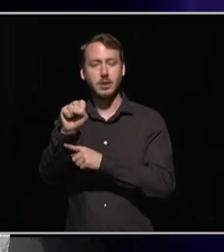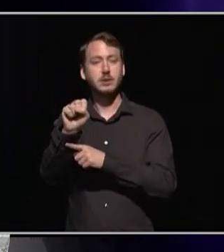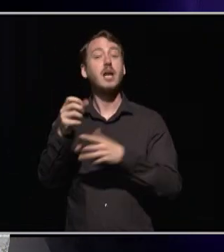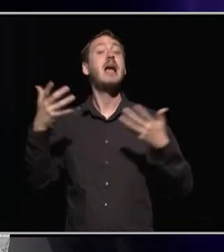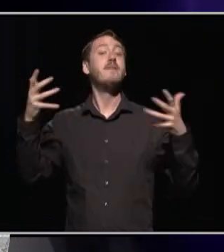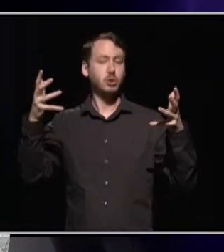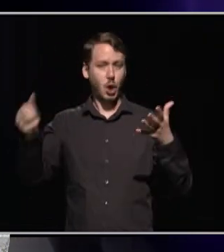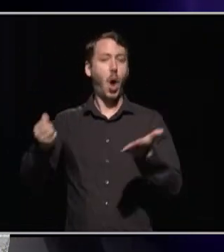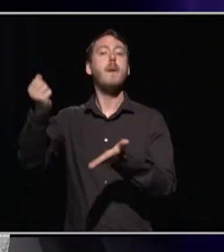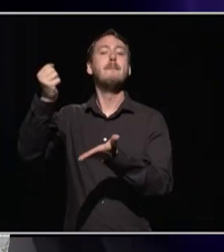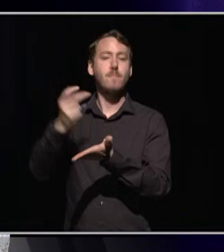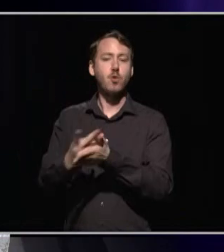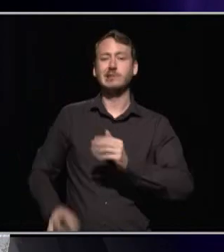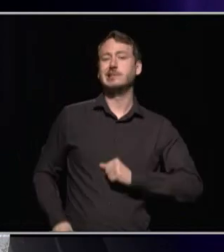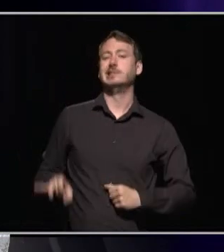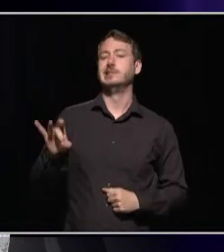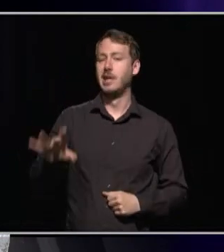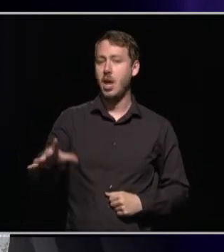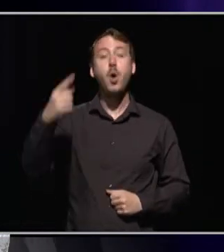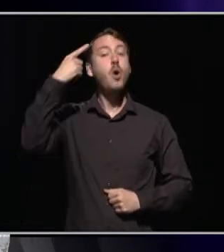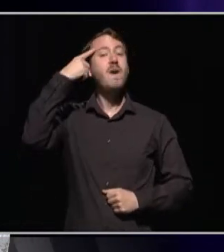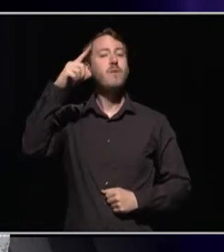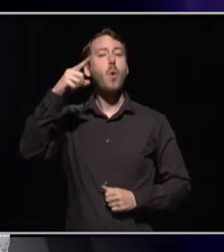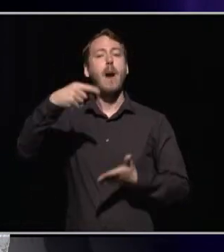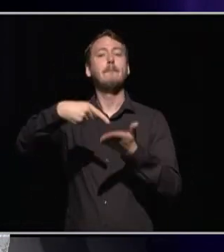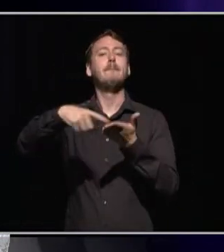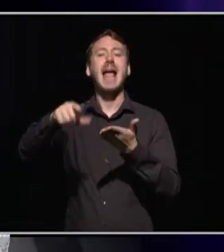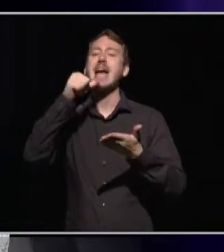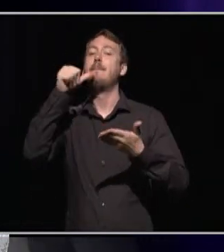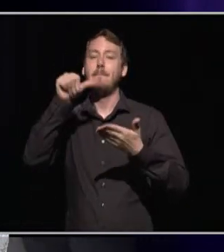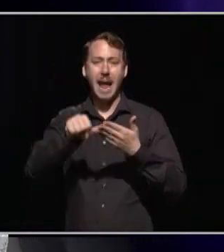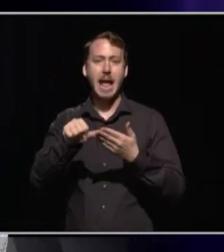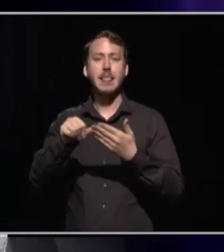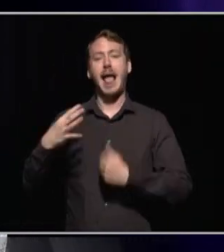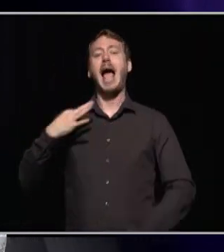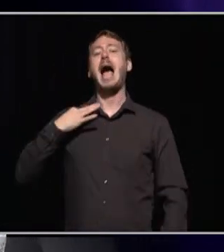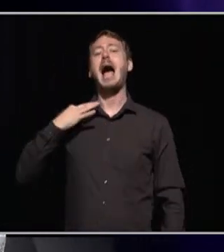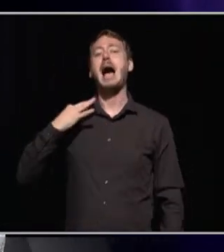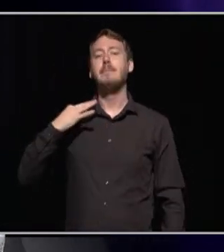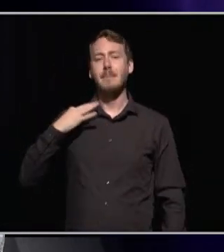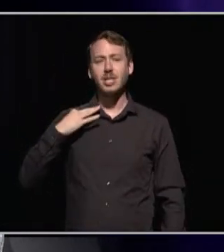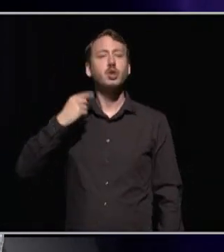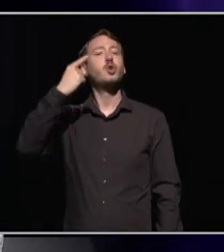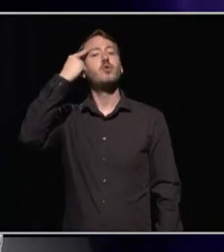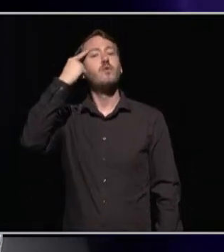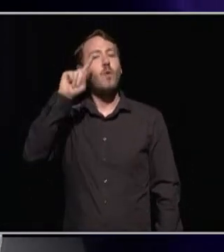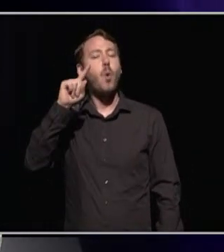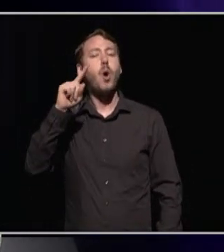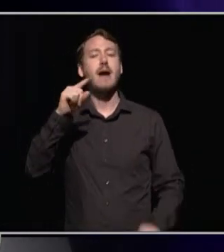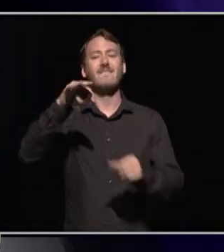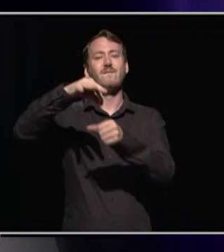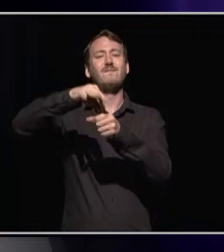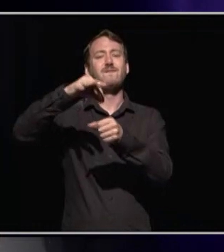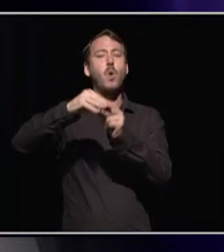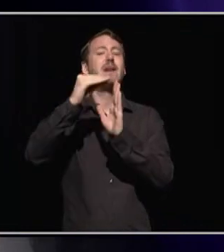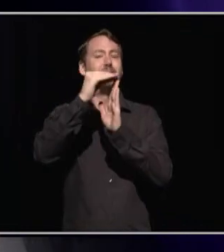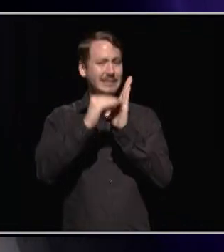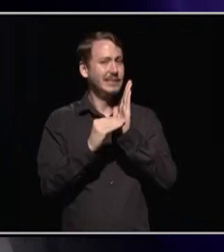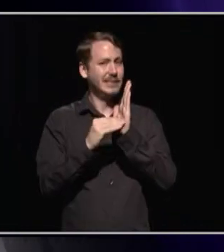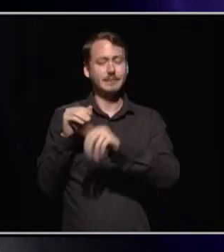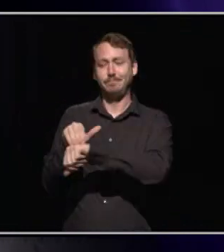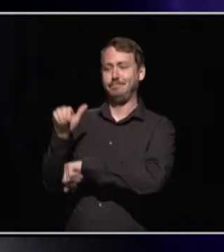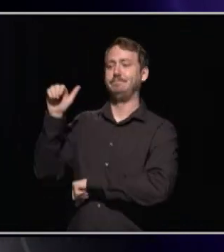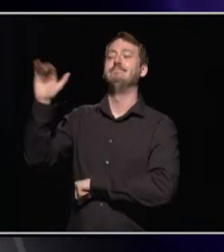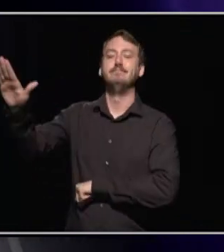expenditure to pay for mailing an application for a ballot, a mail-in